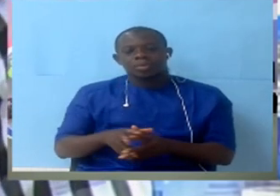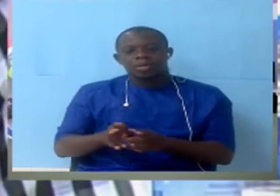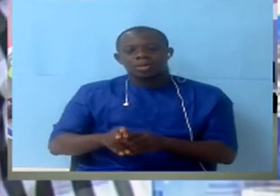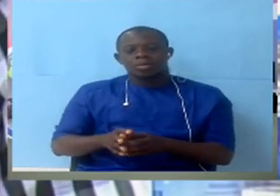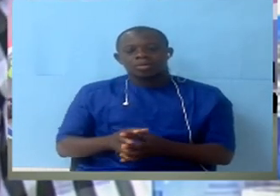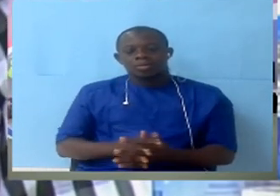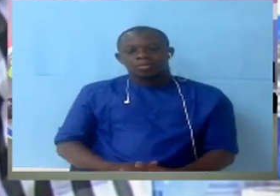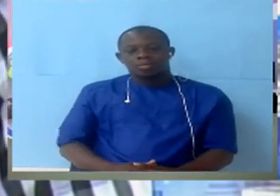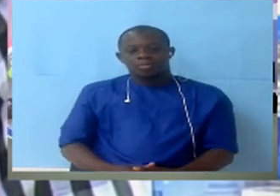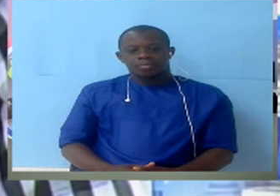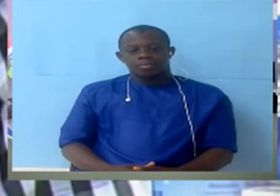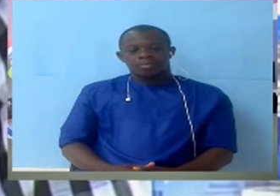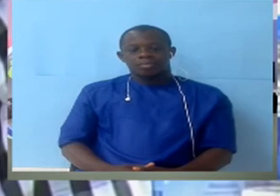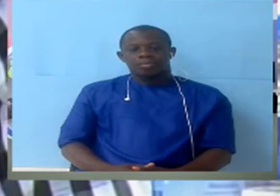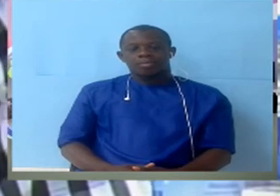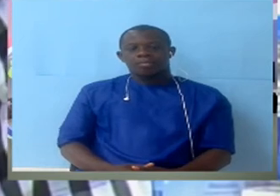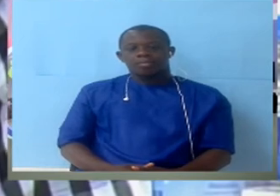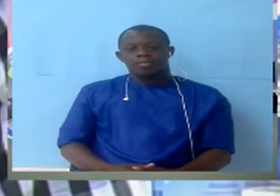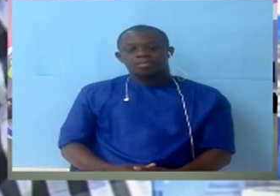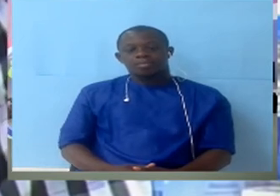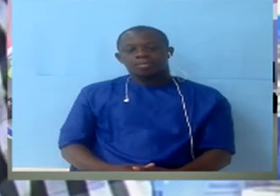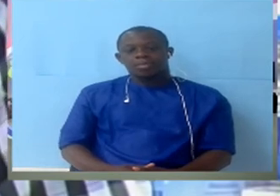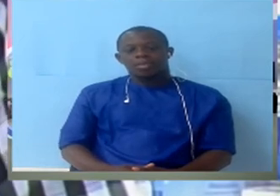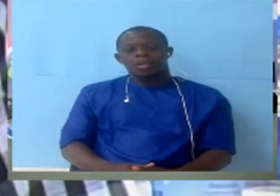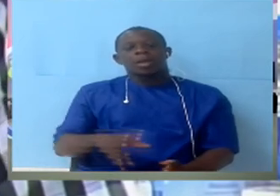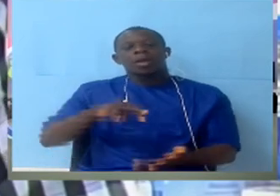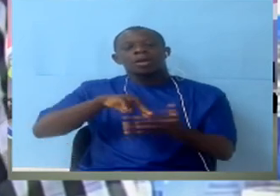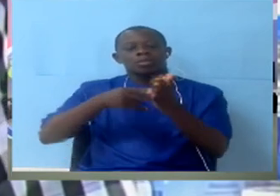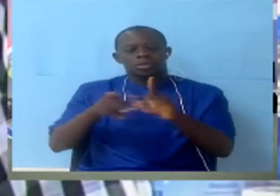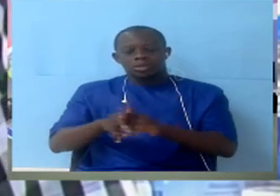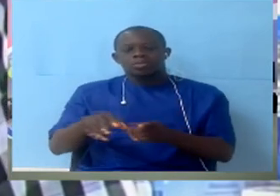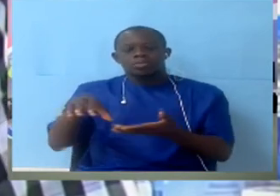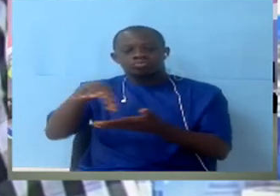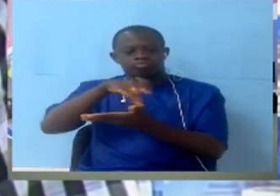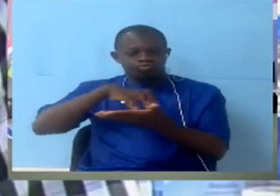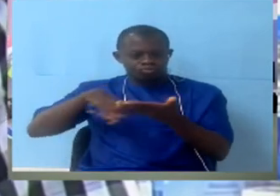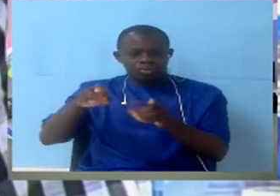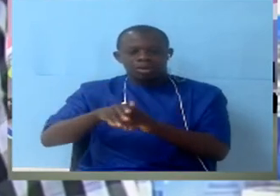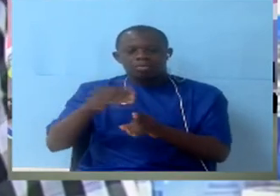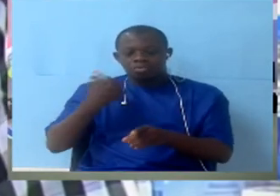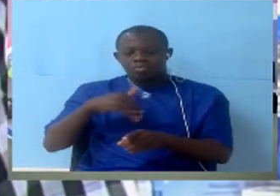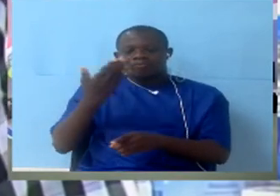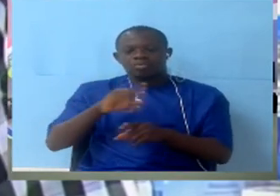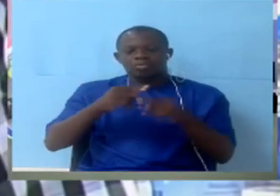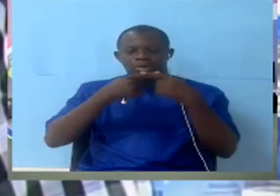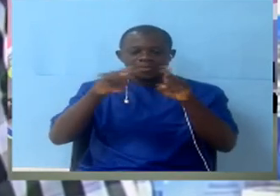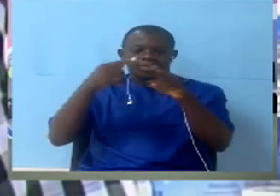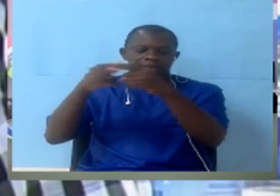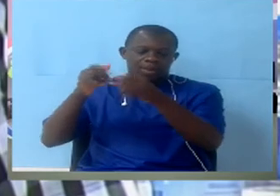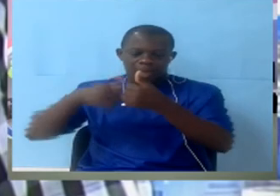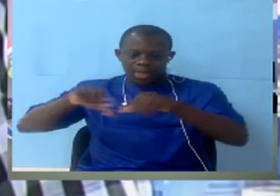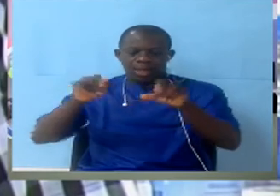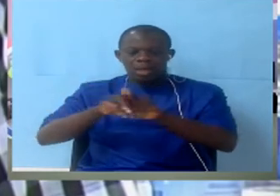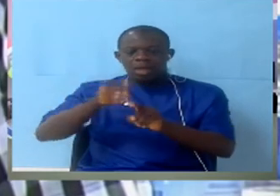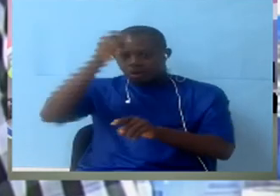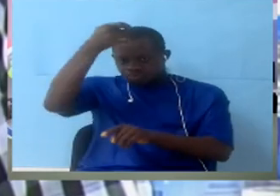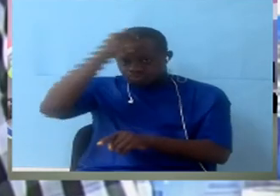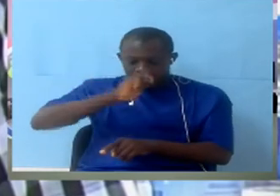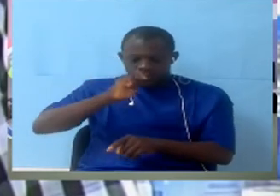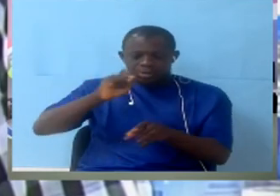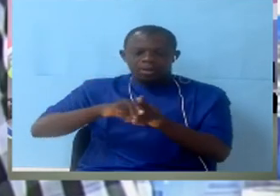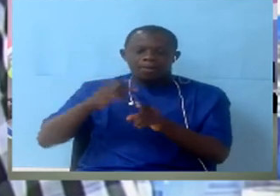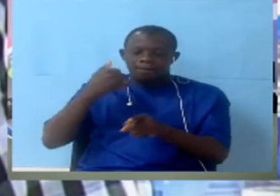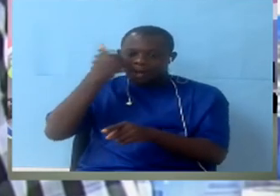units? Police, para, army. We have jakasitra. They were made of people from different units: police, the para